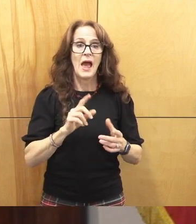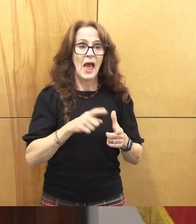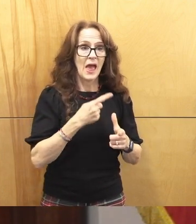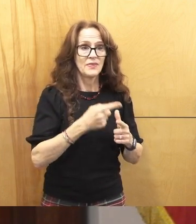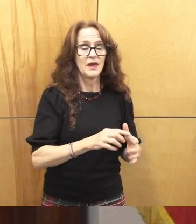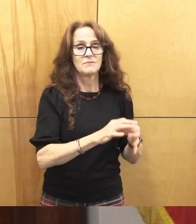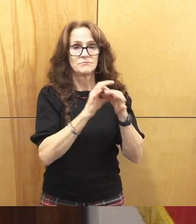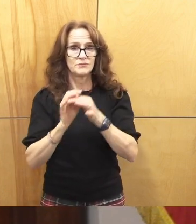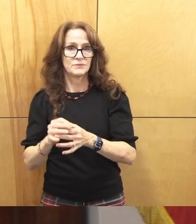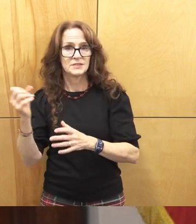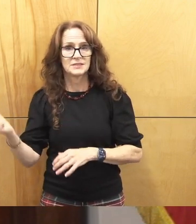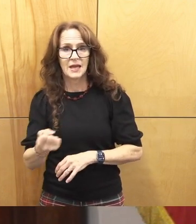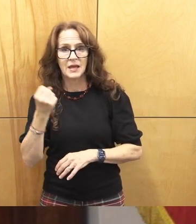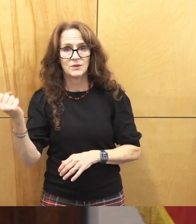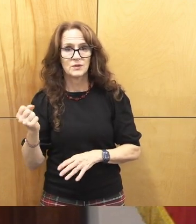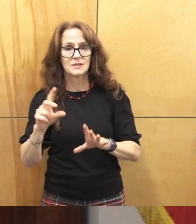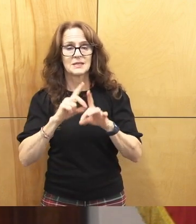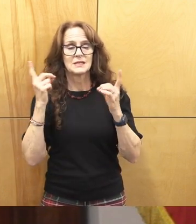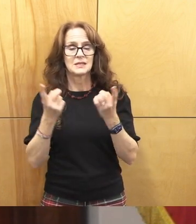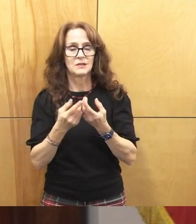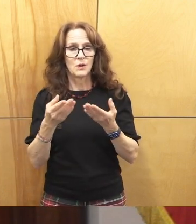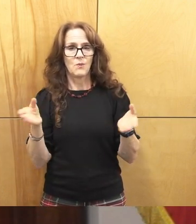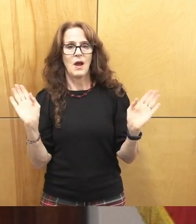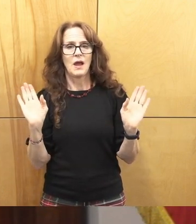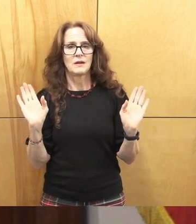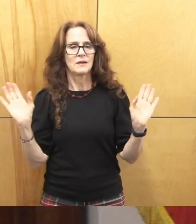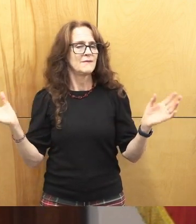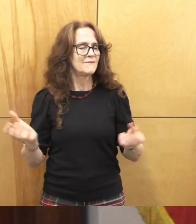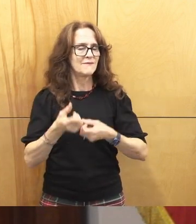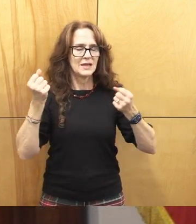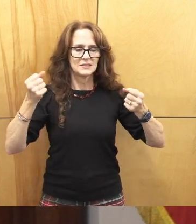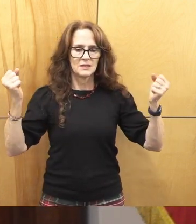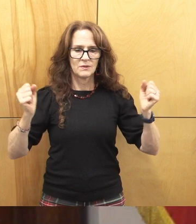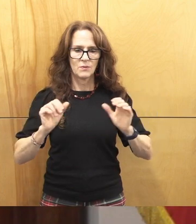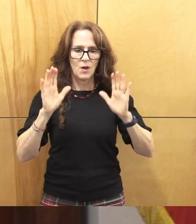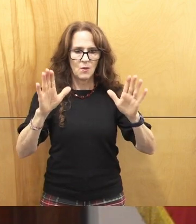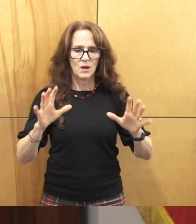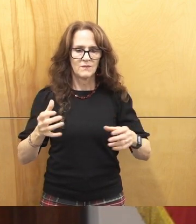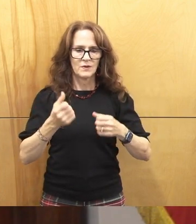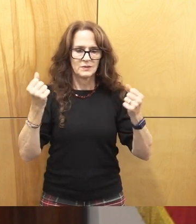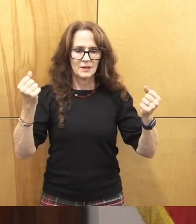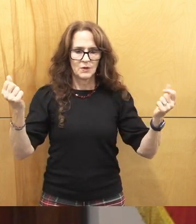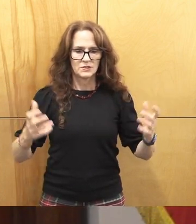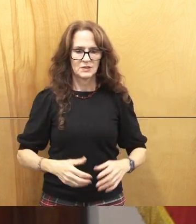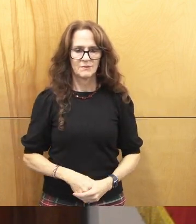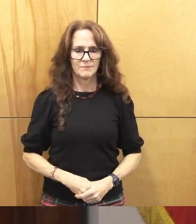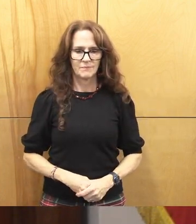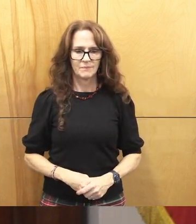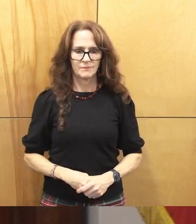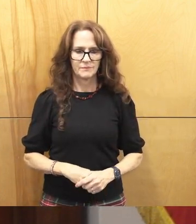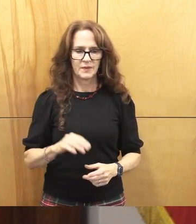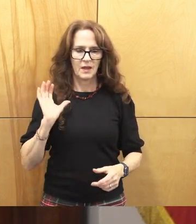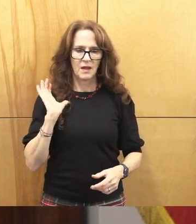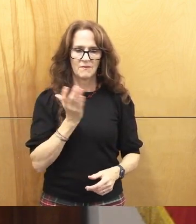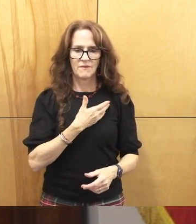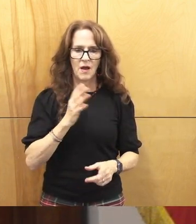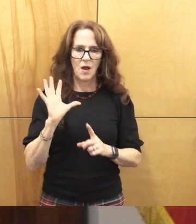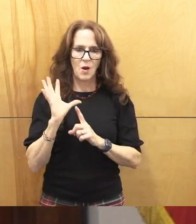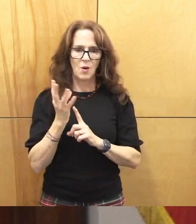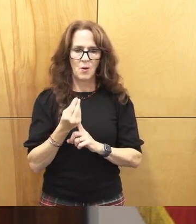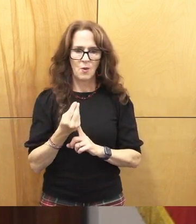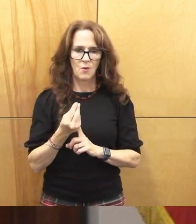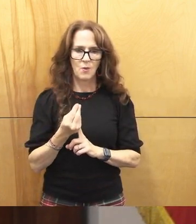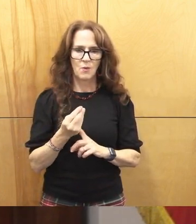our district-wide event, so festive, and what a wonderful celebration of our culture.